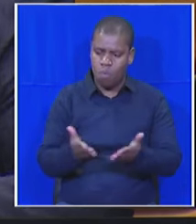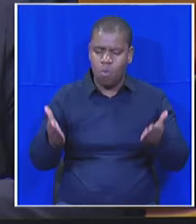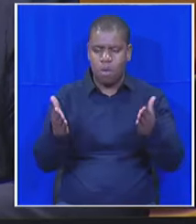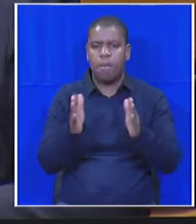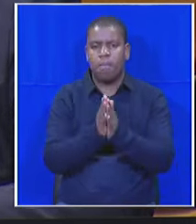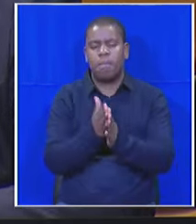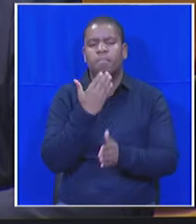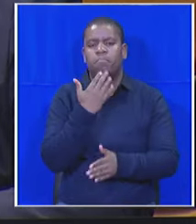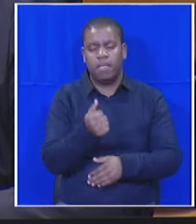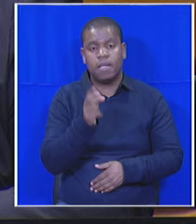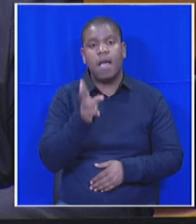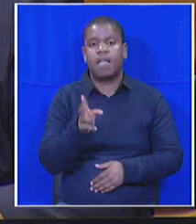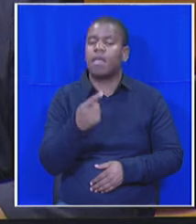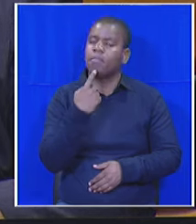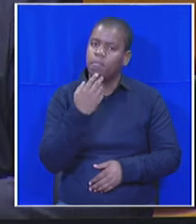appeal to all of us?